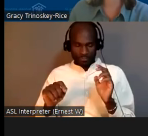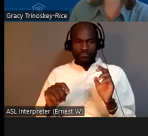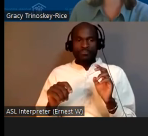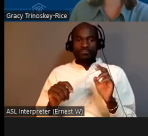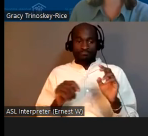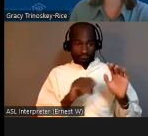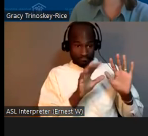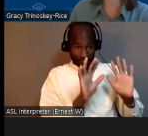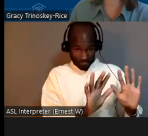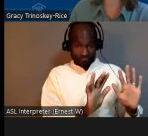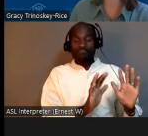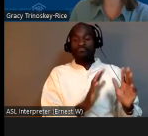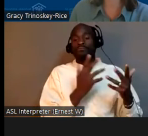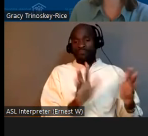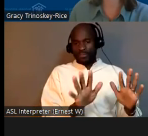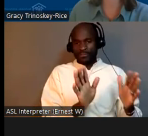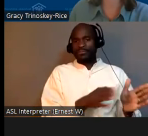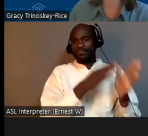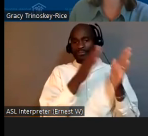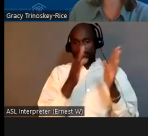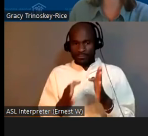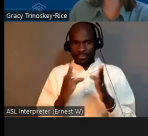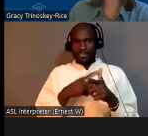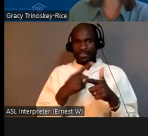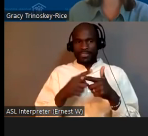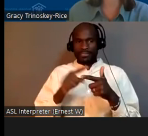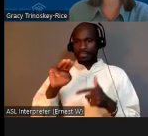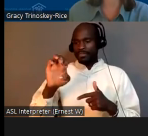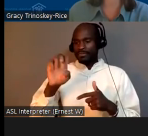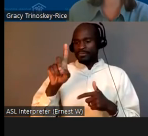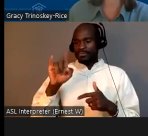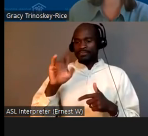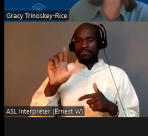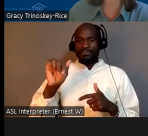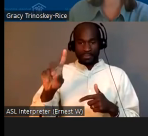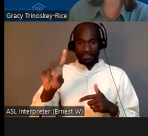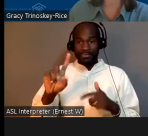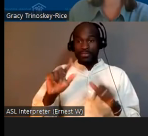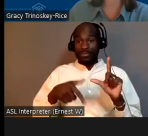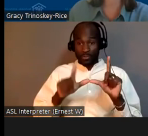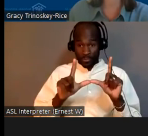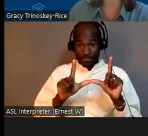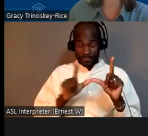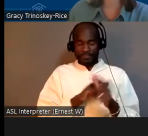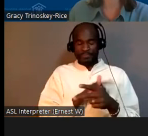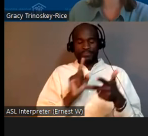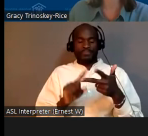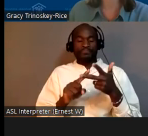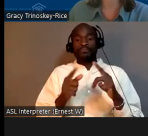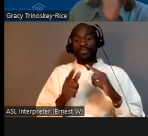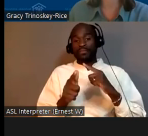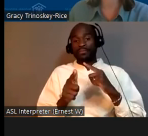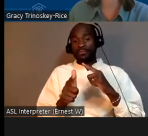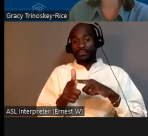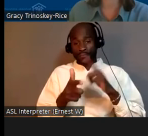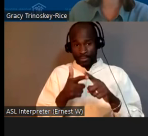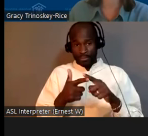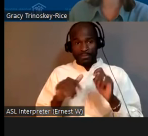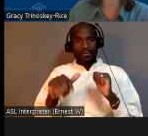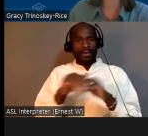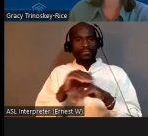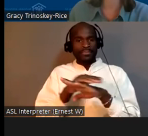about specifically Medicaid renewals and how that's going, and then access to COVID-19 vaccines for